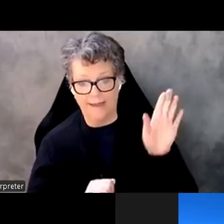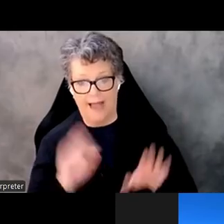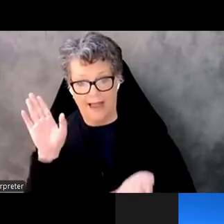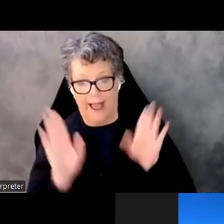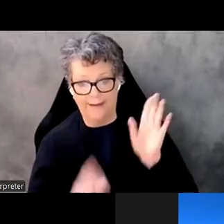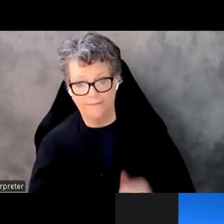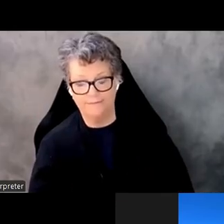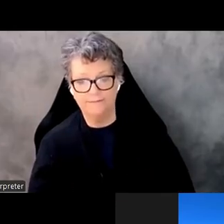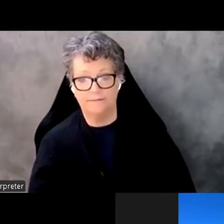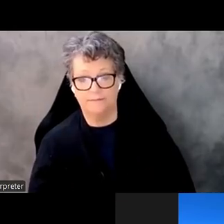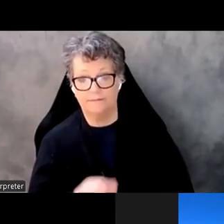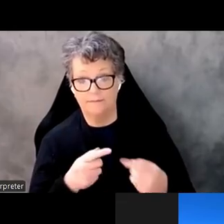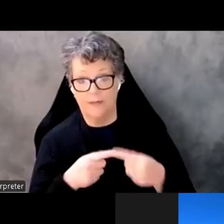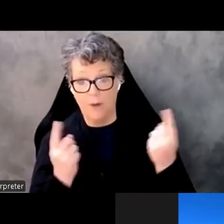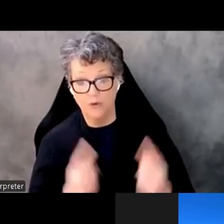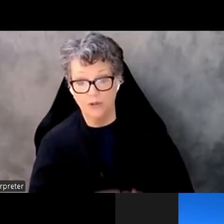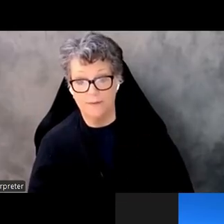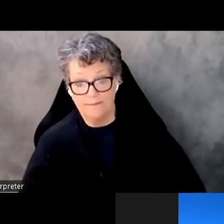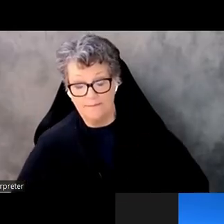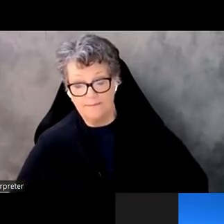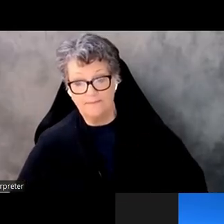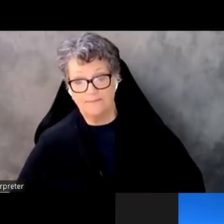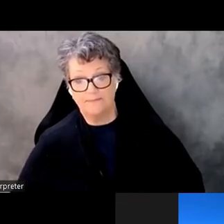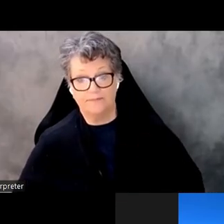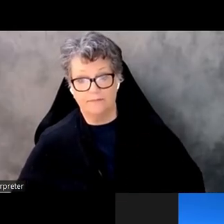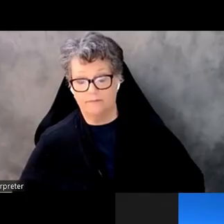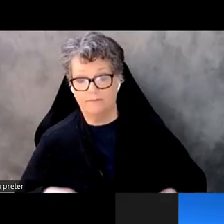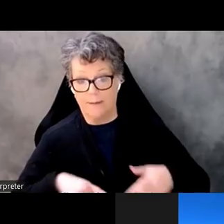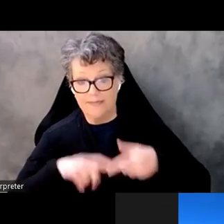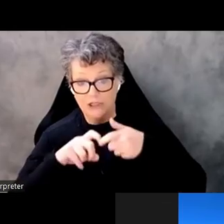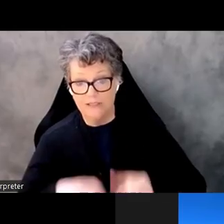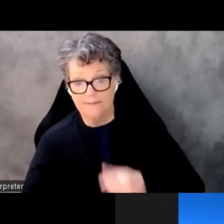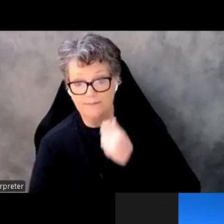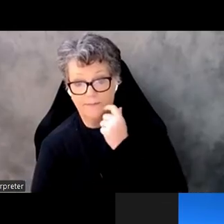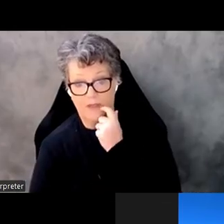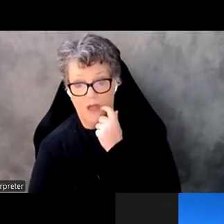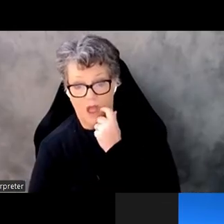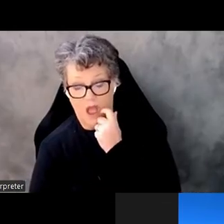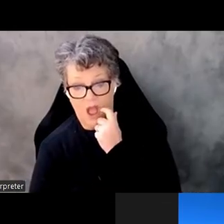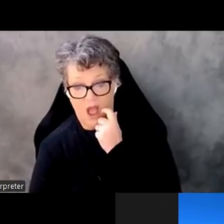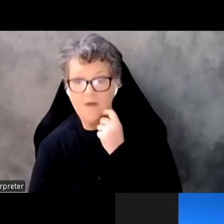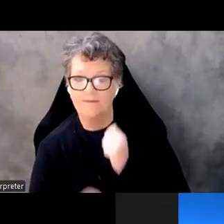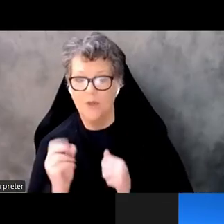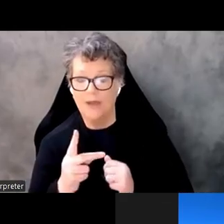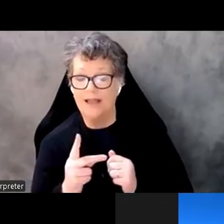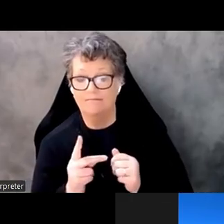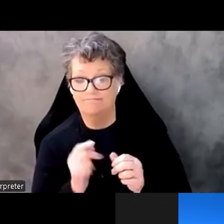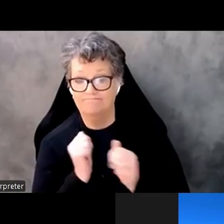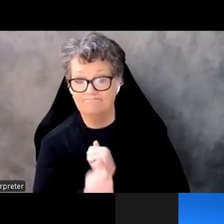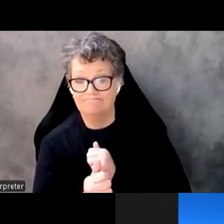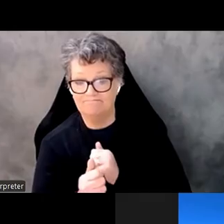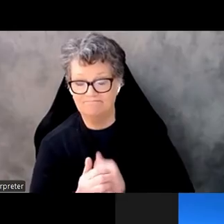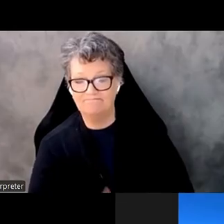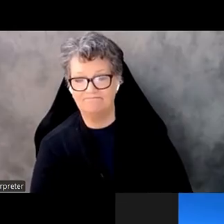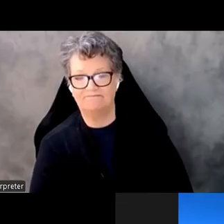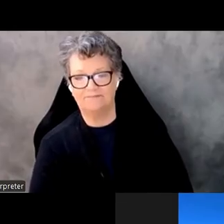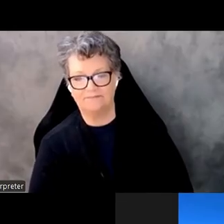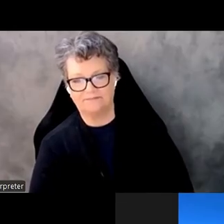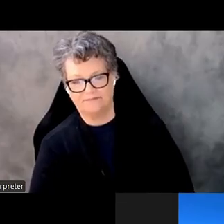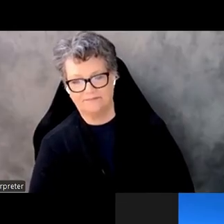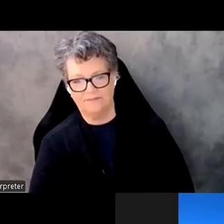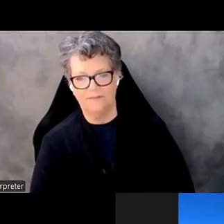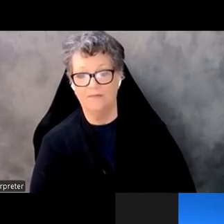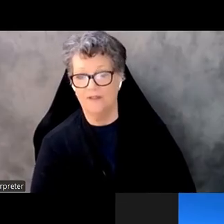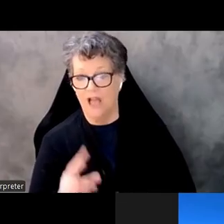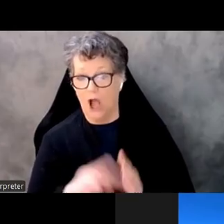Aye. Any opposed? Any abstentions? Okay, the motion is approved. I'll read